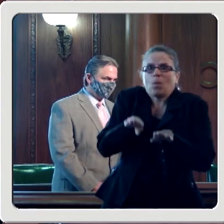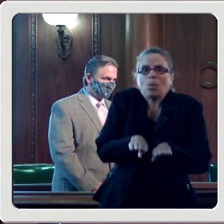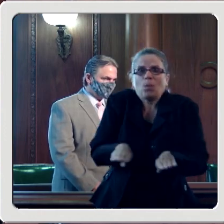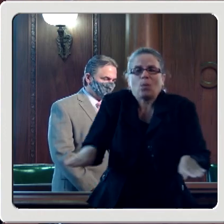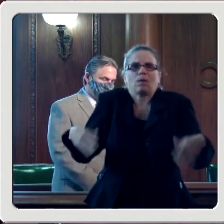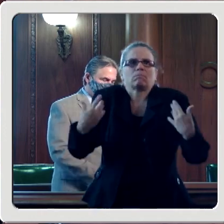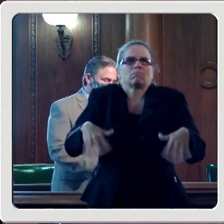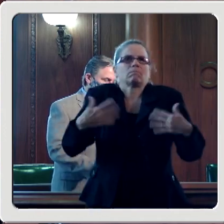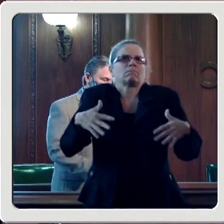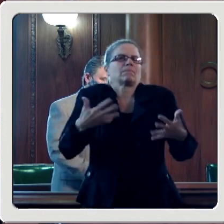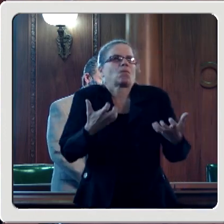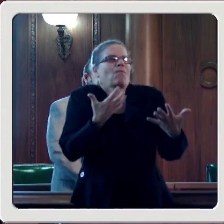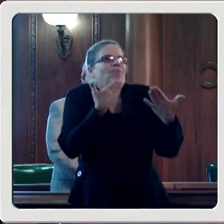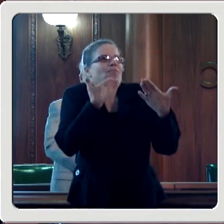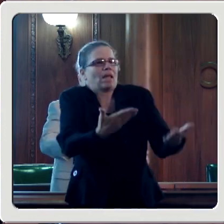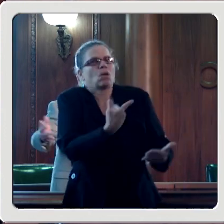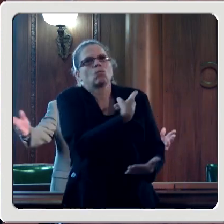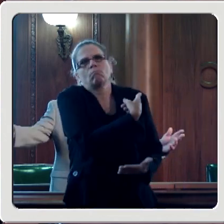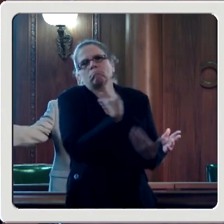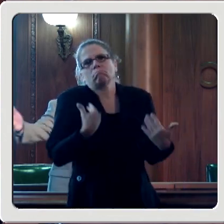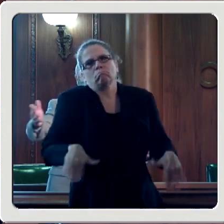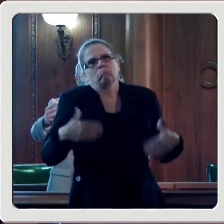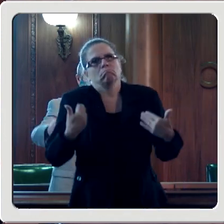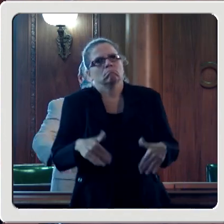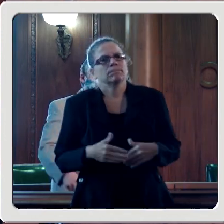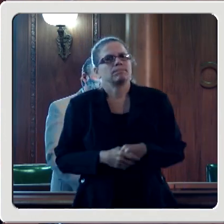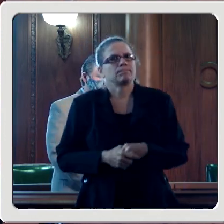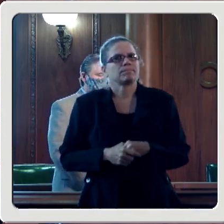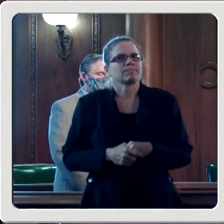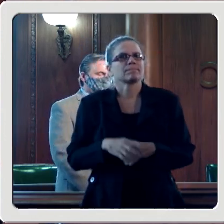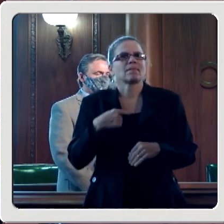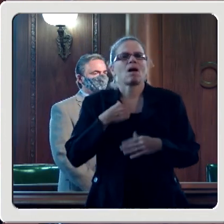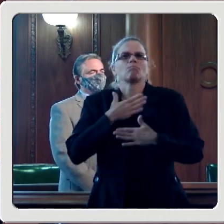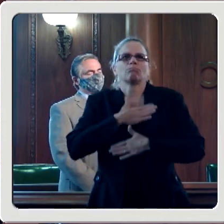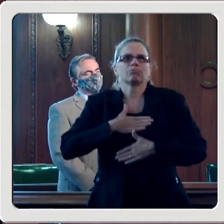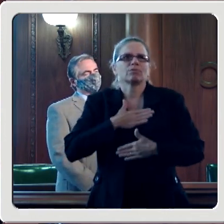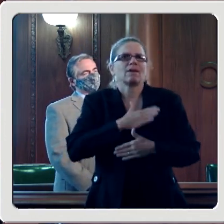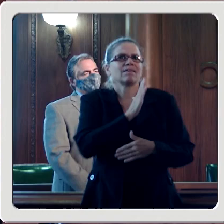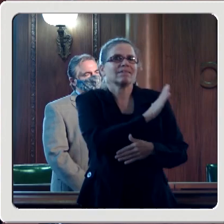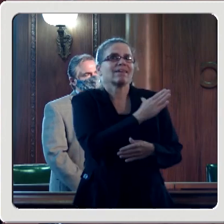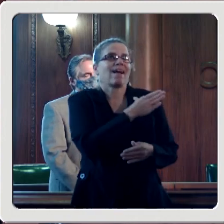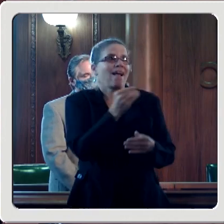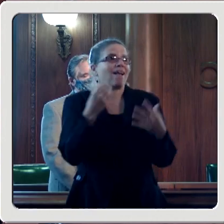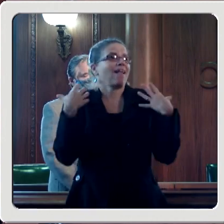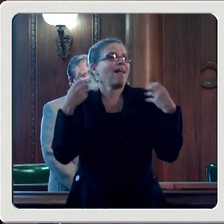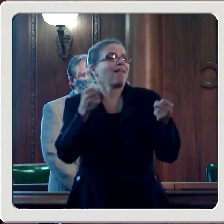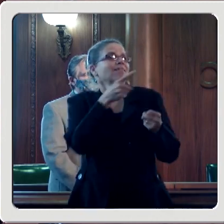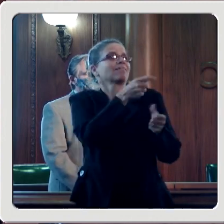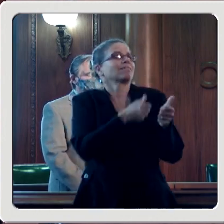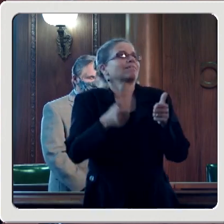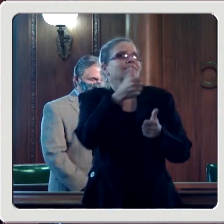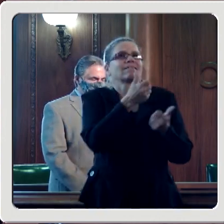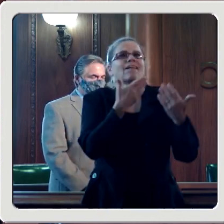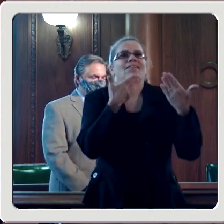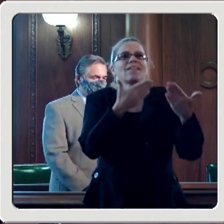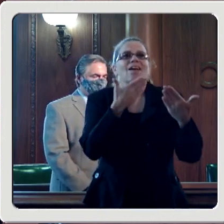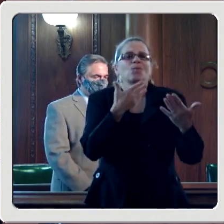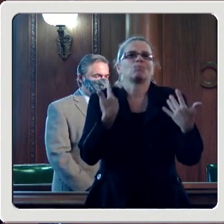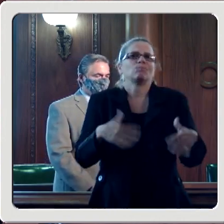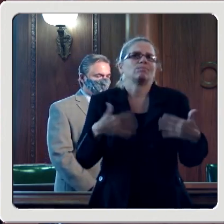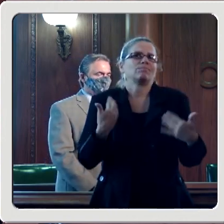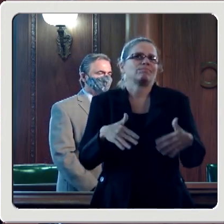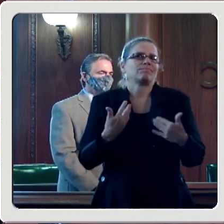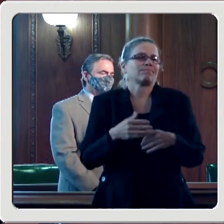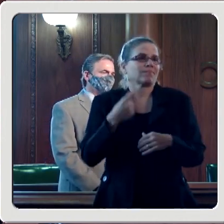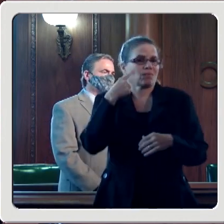again, thank you, Mayor, and just so appreciative, and Helen said it, it's a great team here in the city of Springfield, and